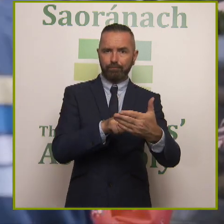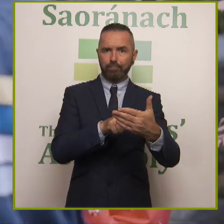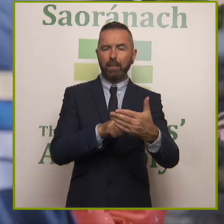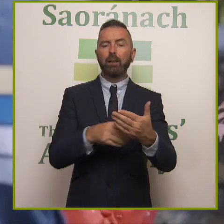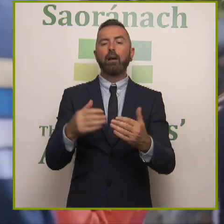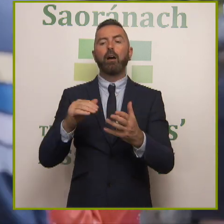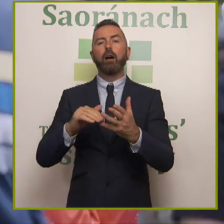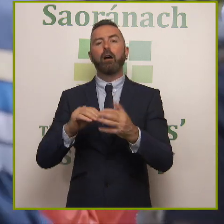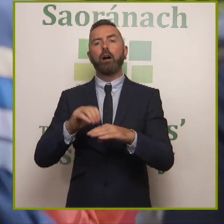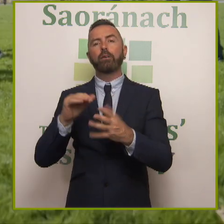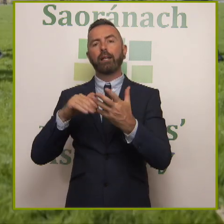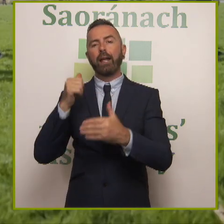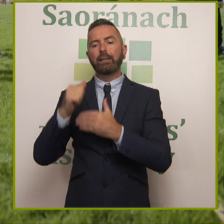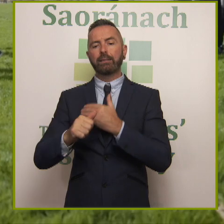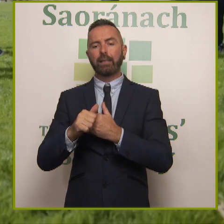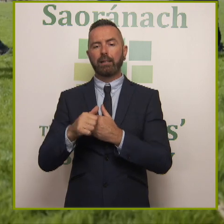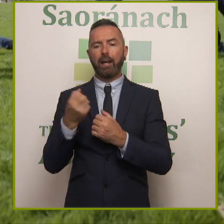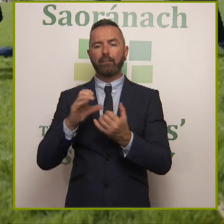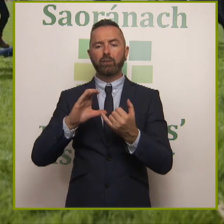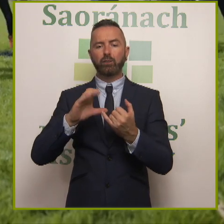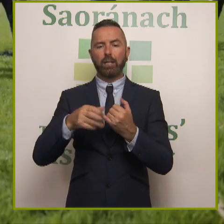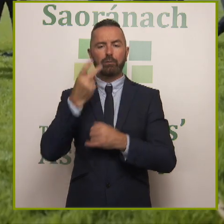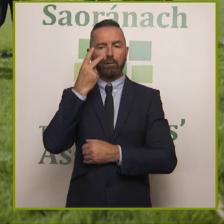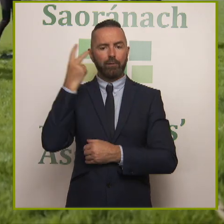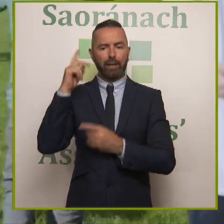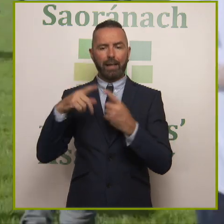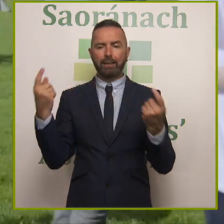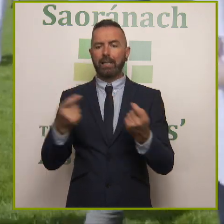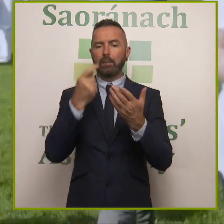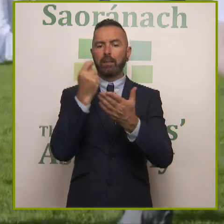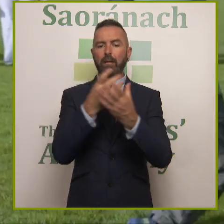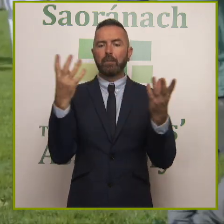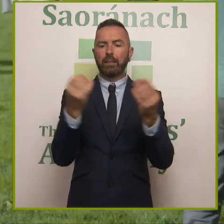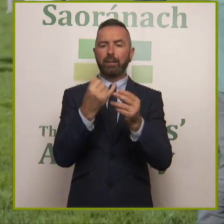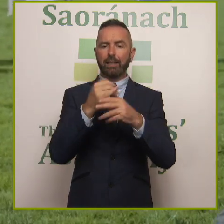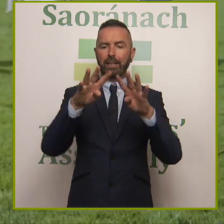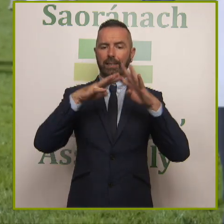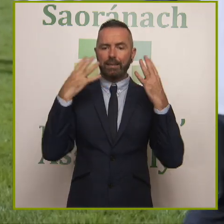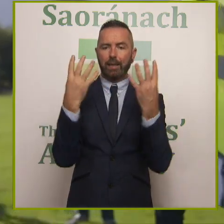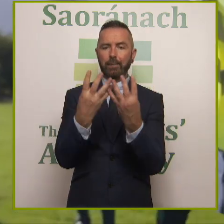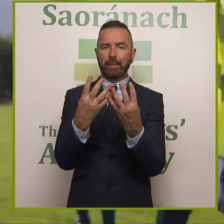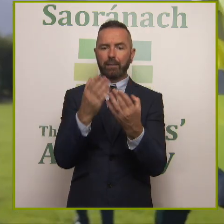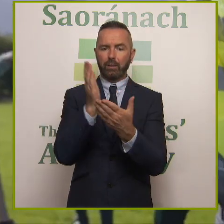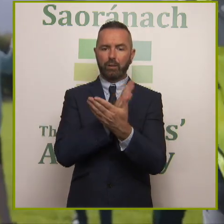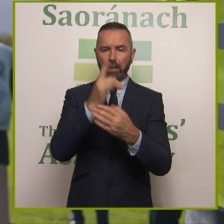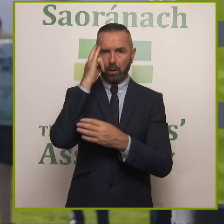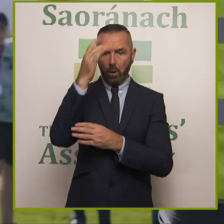gave us all a chance to reflect on and celebrate our time together as an assembly and share our hopes for the future.